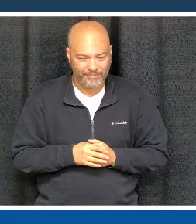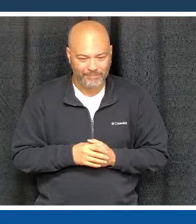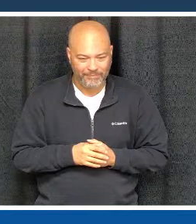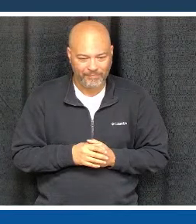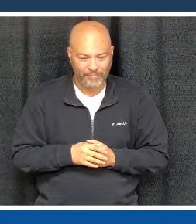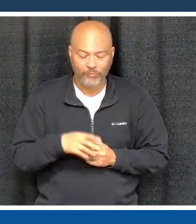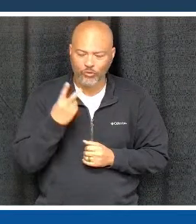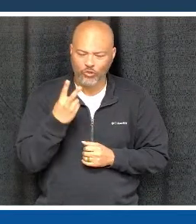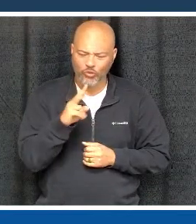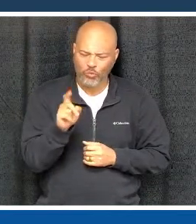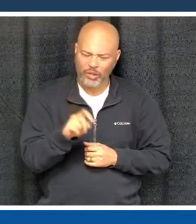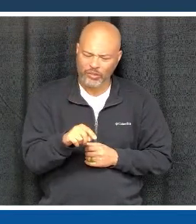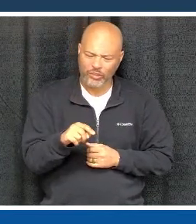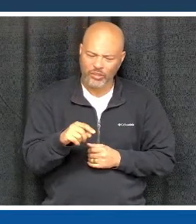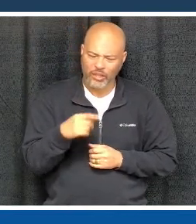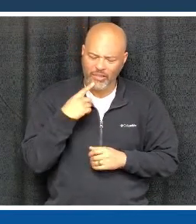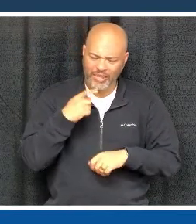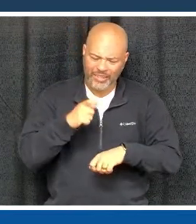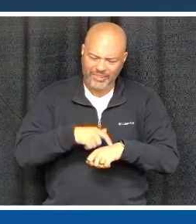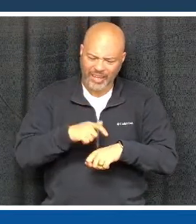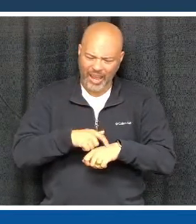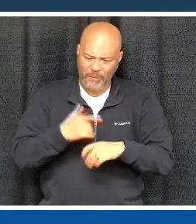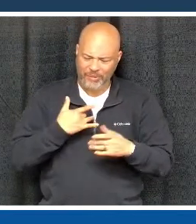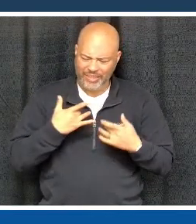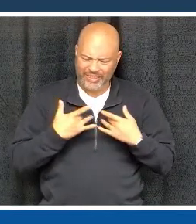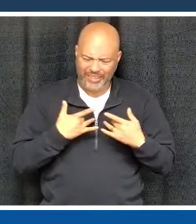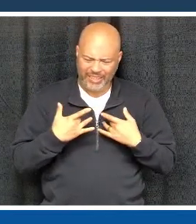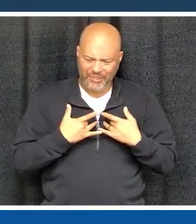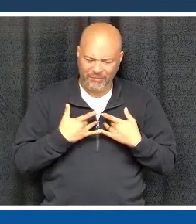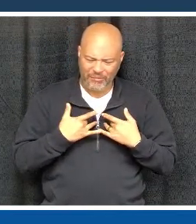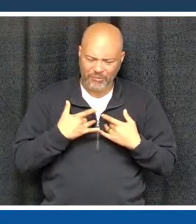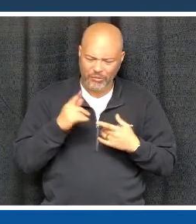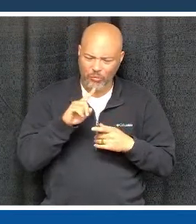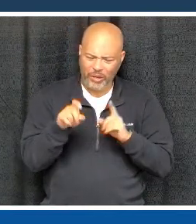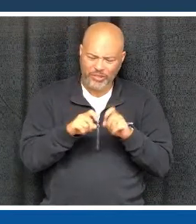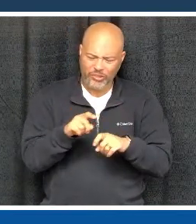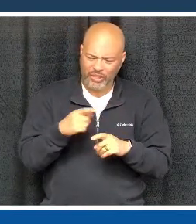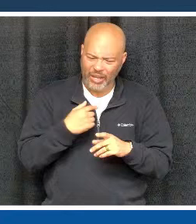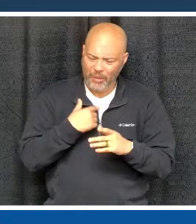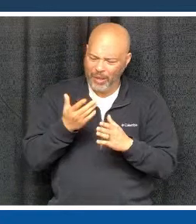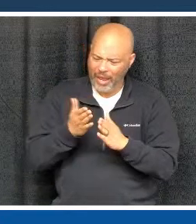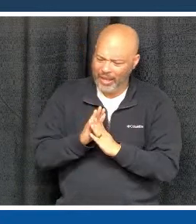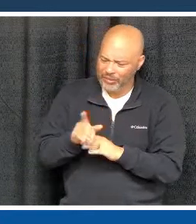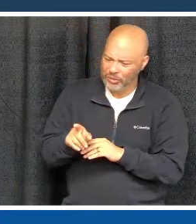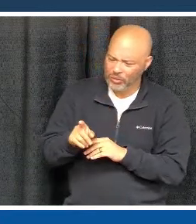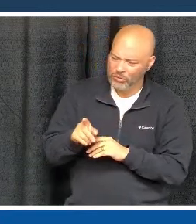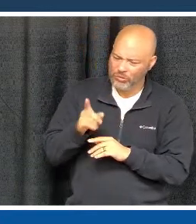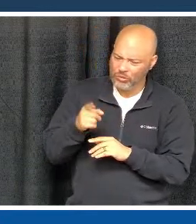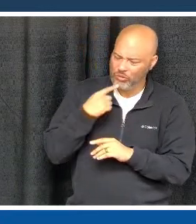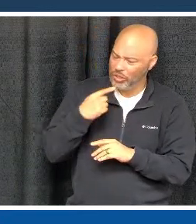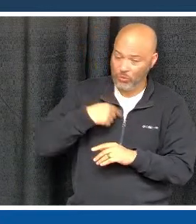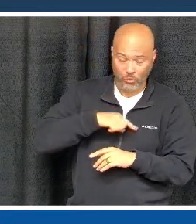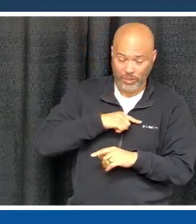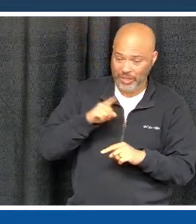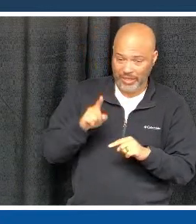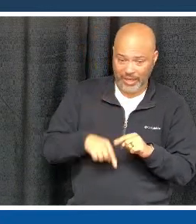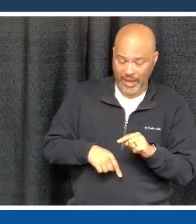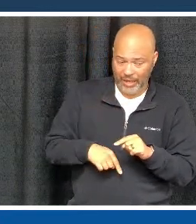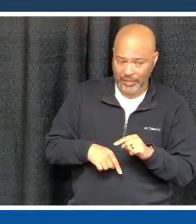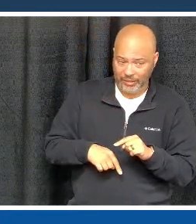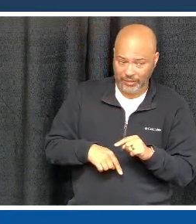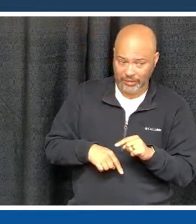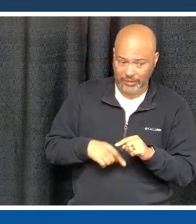Two questions. First, the time sensitive one. So we cannot,